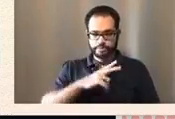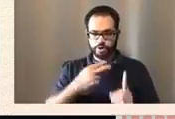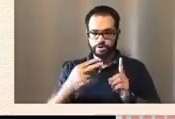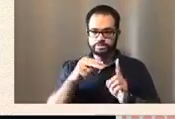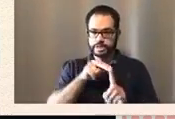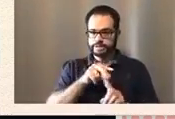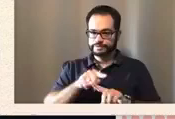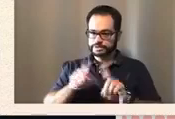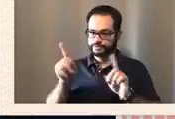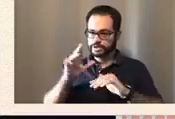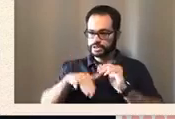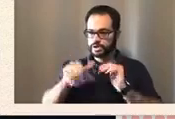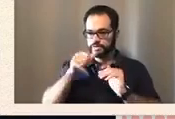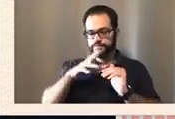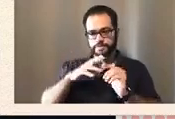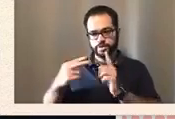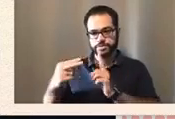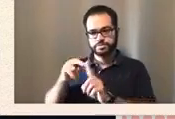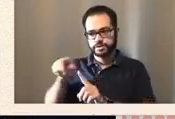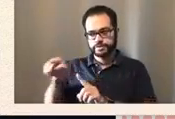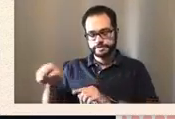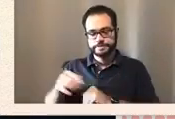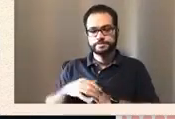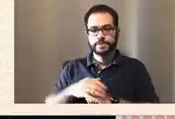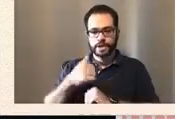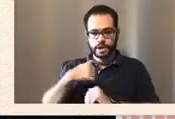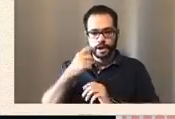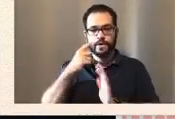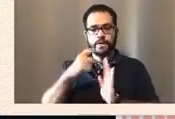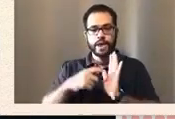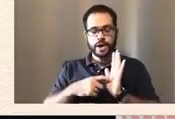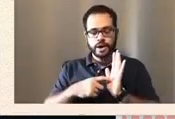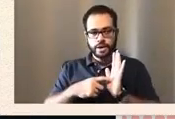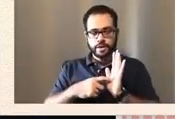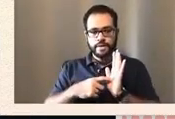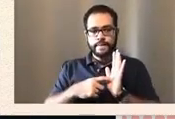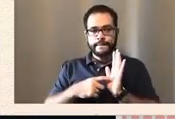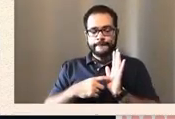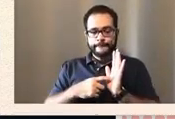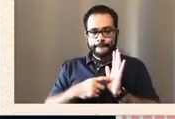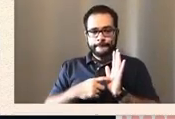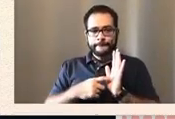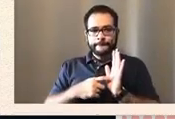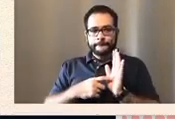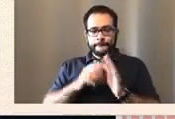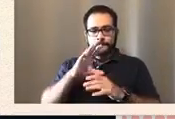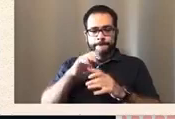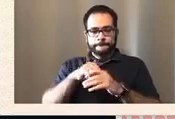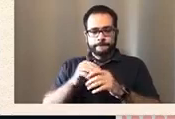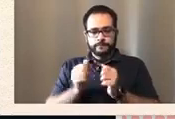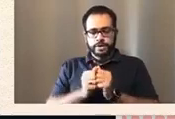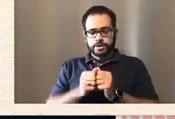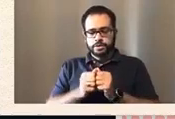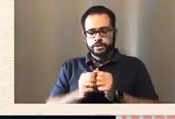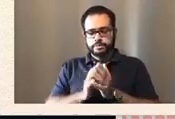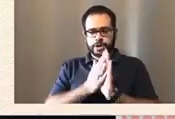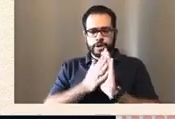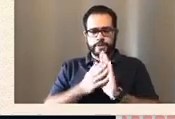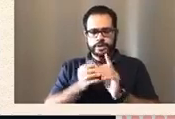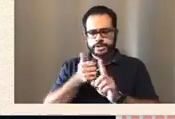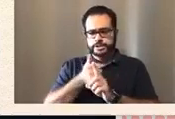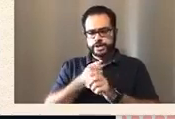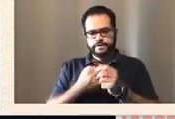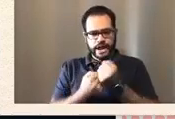And I realized that part of being a self-advocate wasn't just learning how to speak up for myself, not just